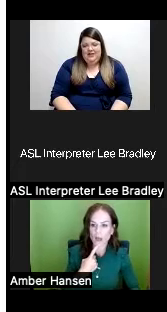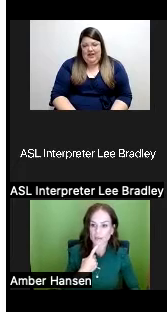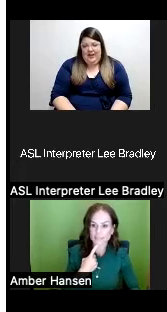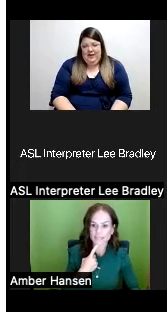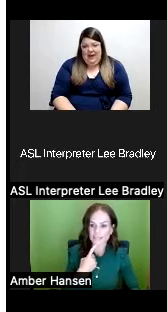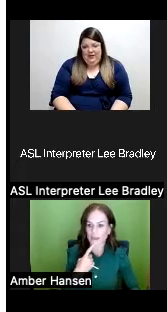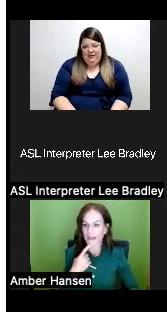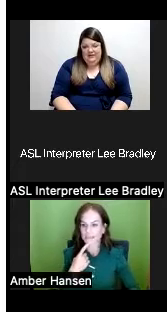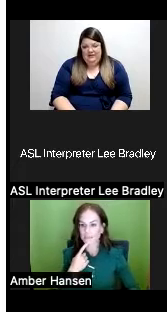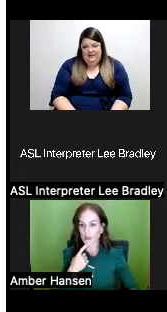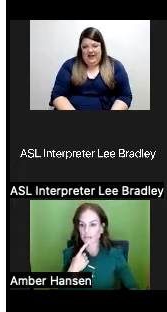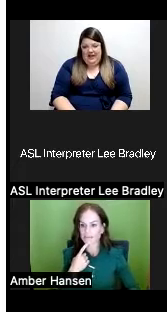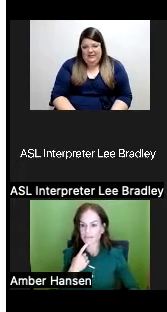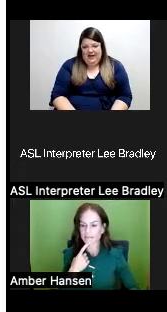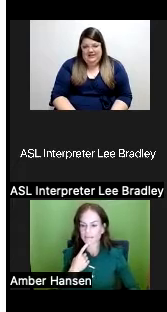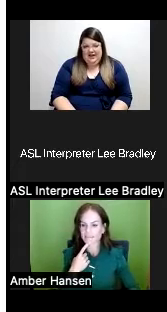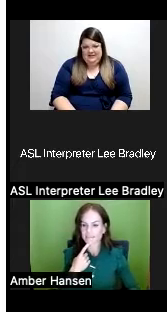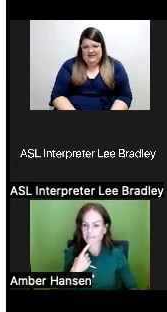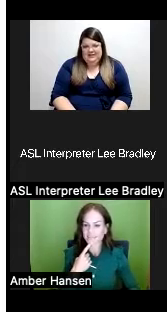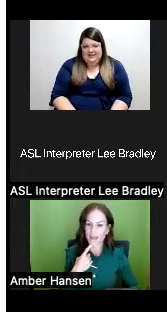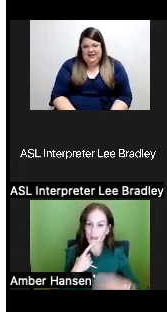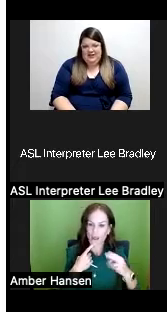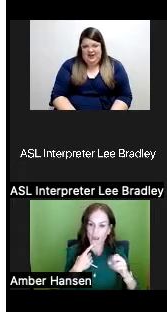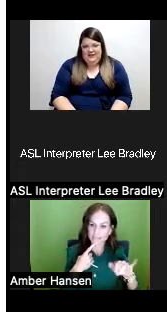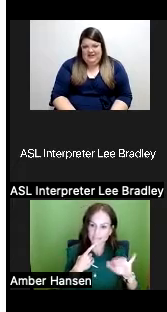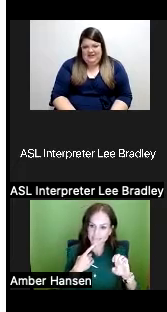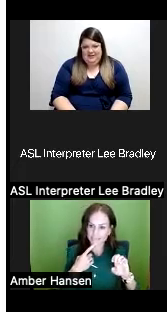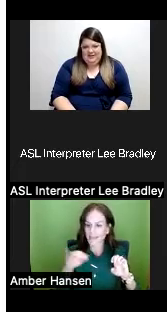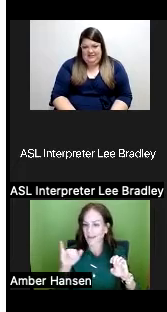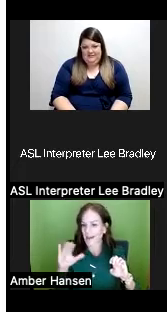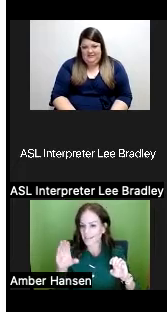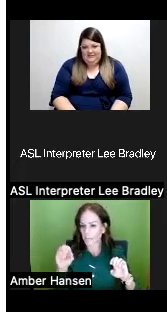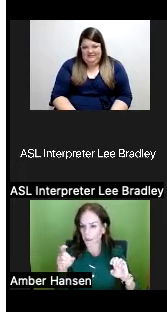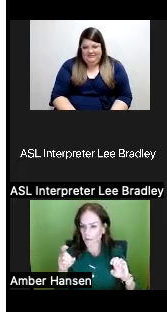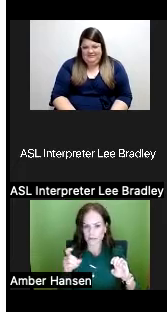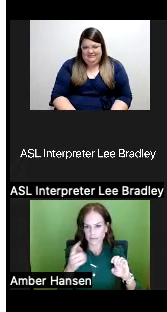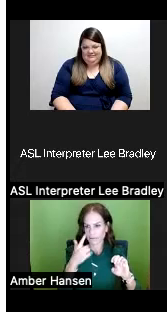Because if you're looking at my mouth, icebox and hospice look very similar.